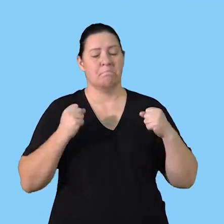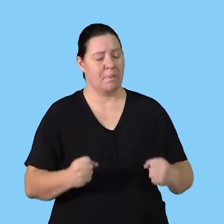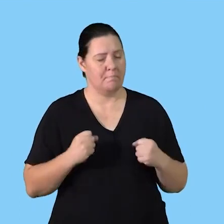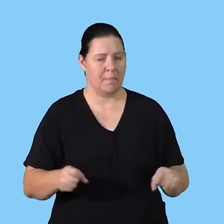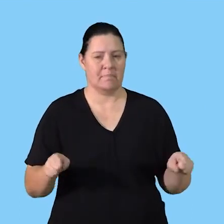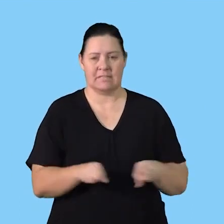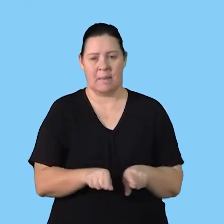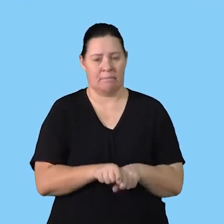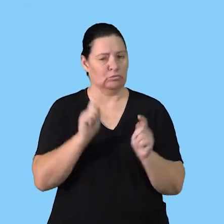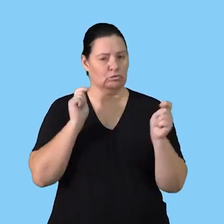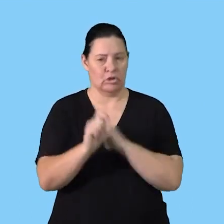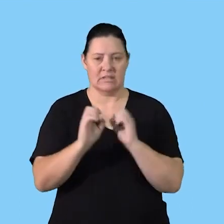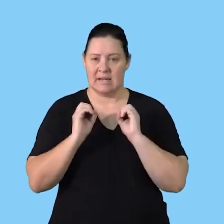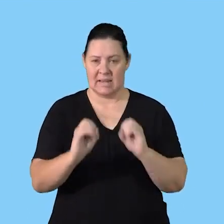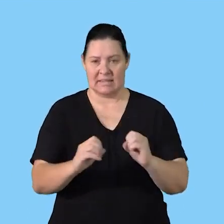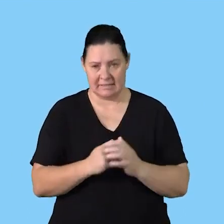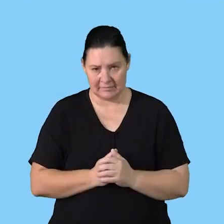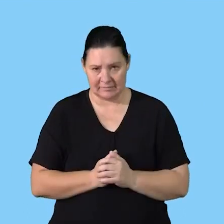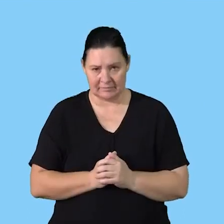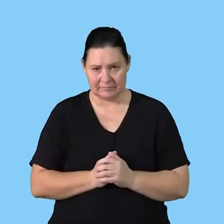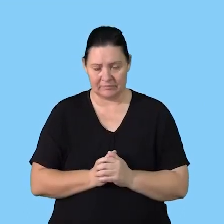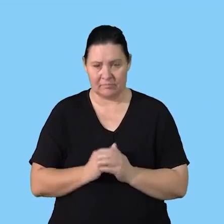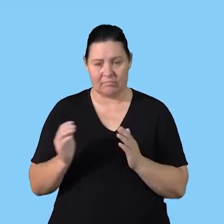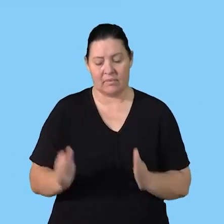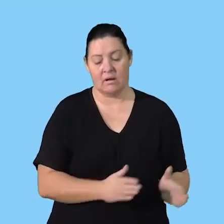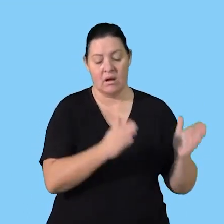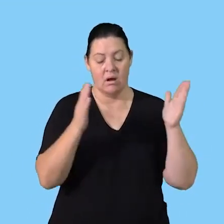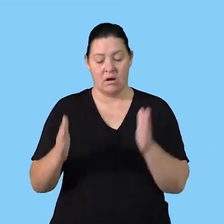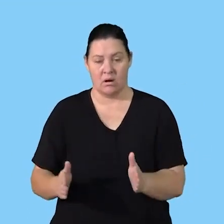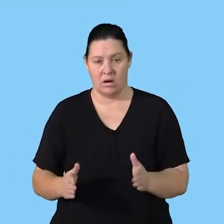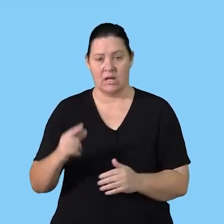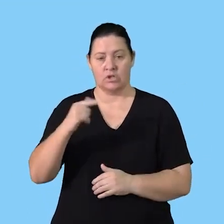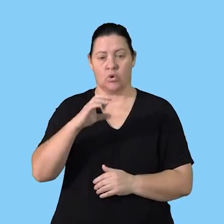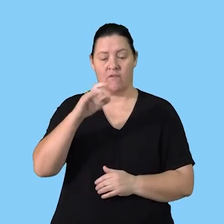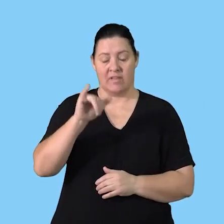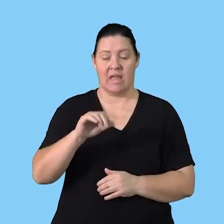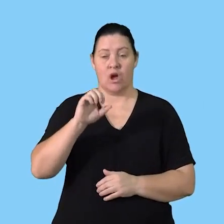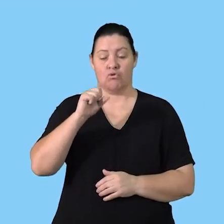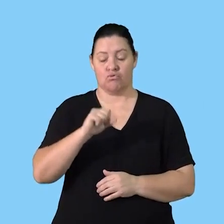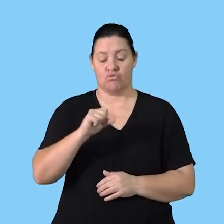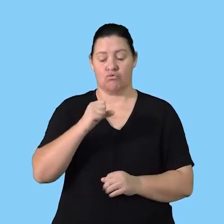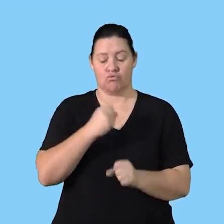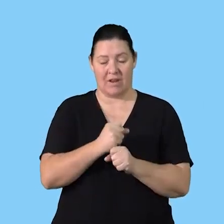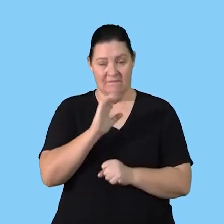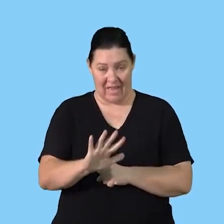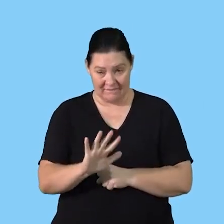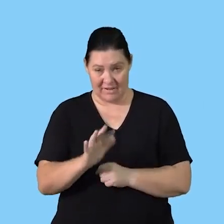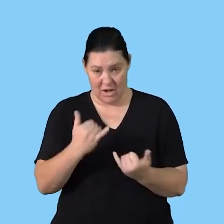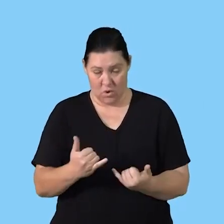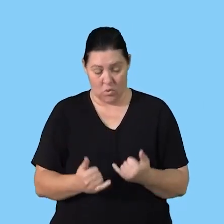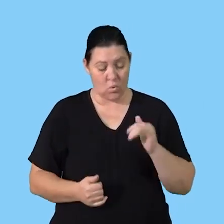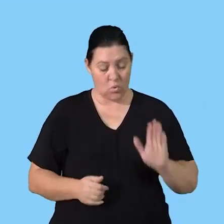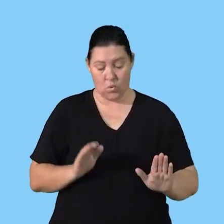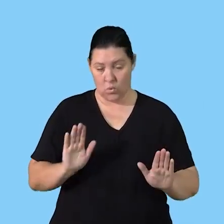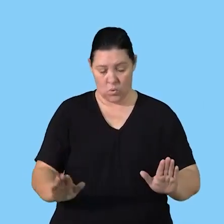no amendments that have been effected on the topic. Then we are moving to geography in grade 5. In terms of the